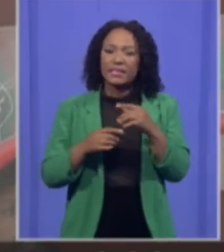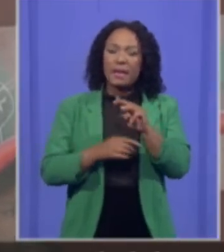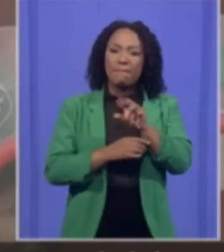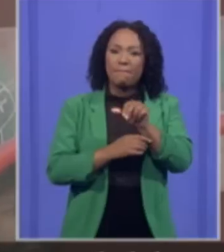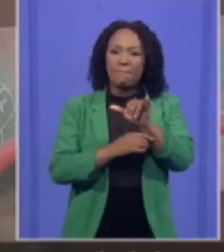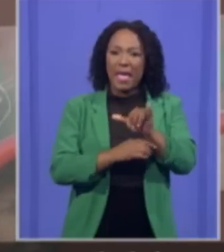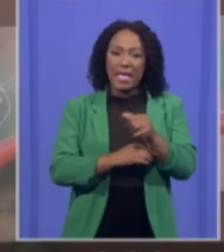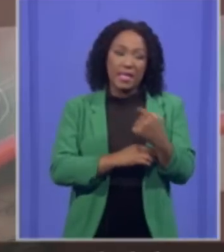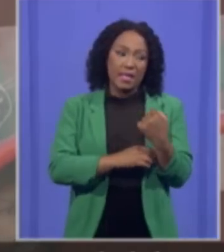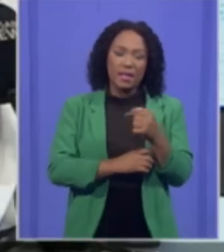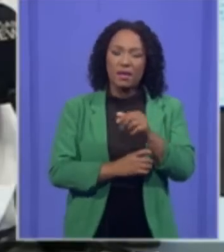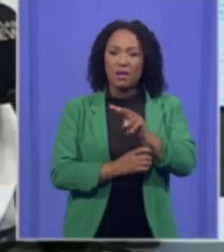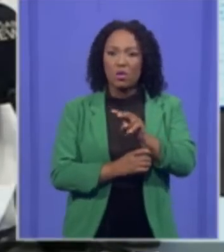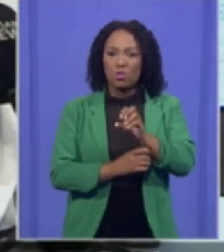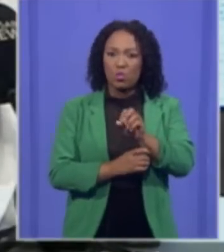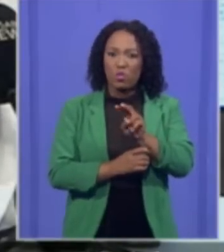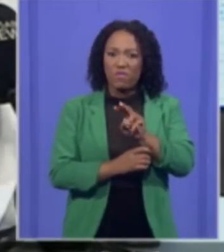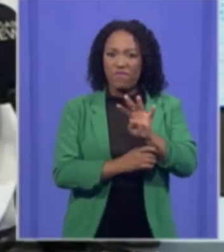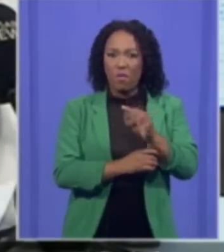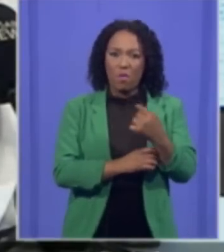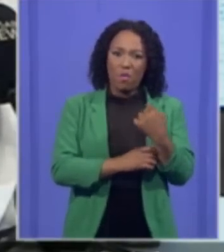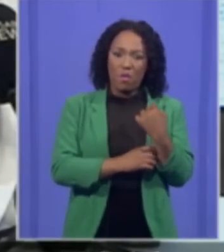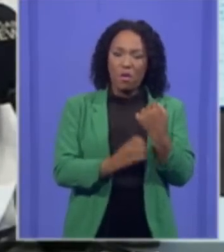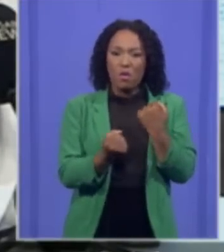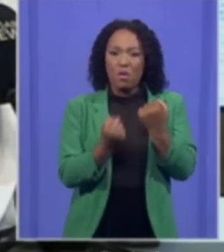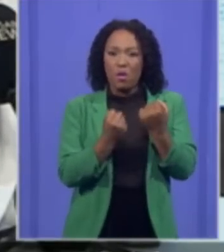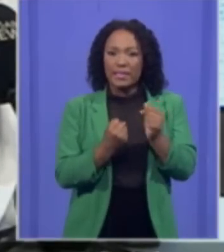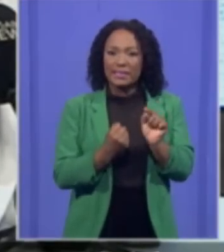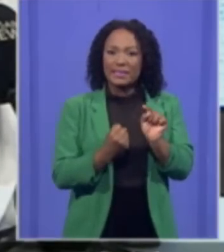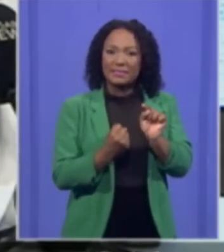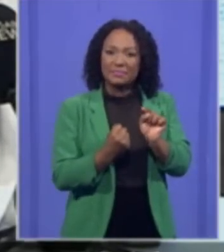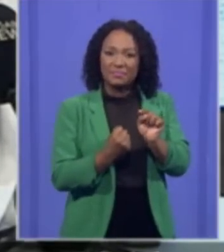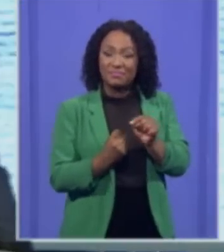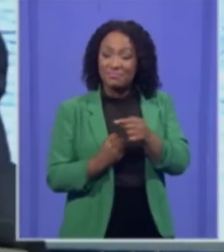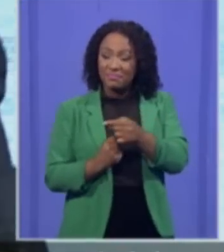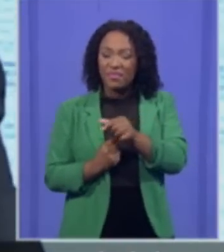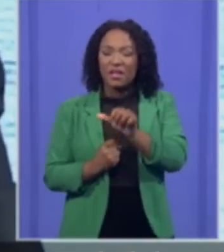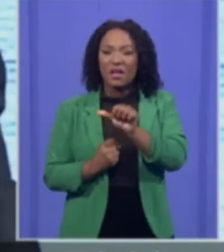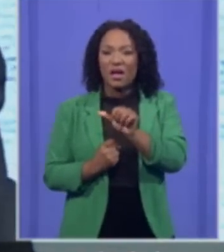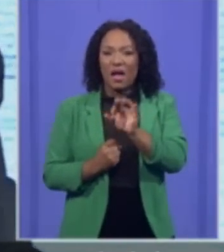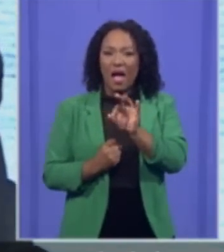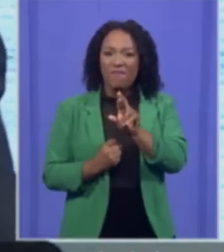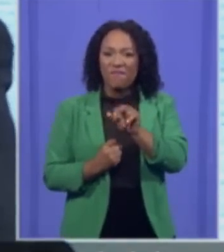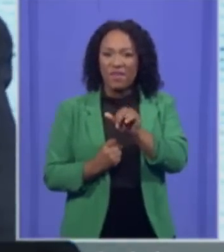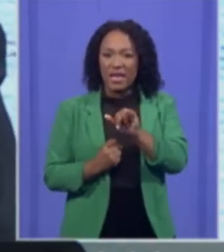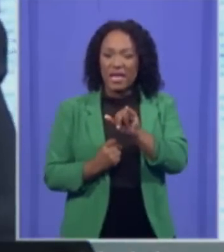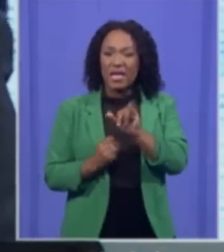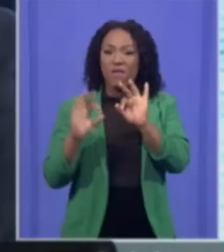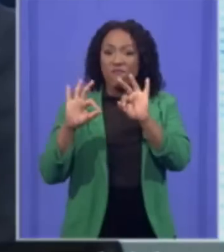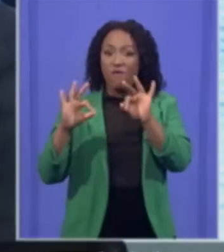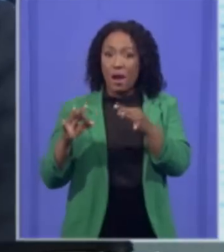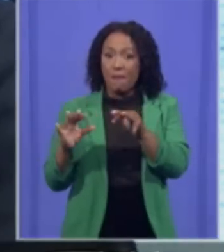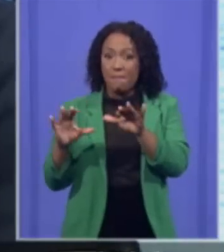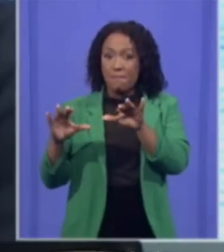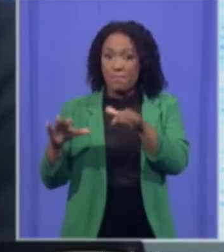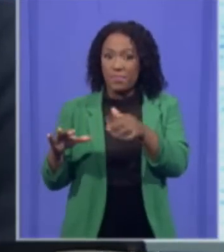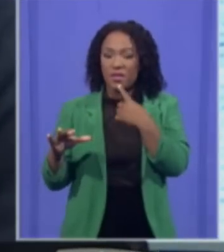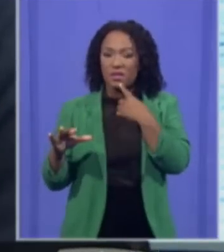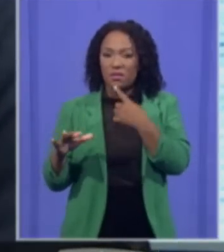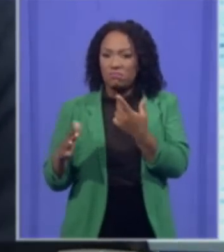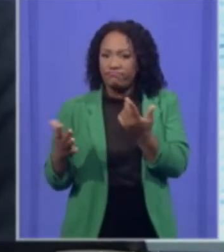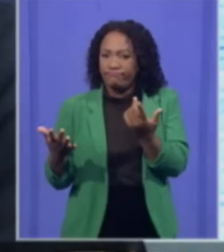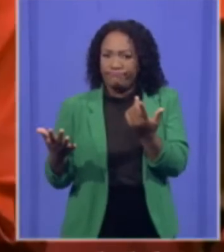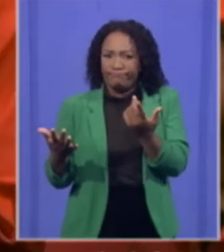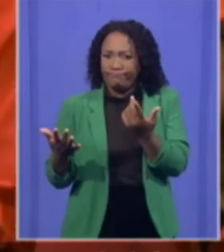2024 kgorotsheko ya boipiletšo e beetše thoko boipiletšo bja AfriForum mo e hweditšego gore e paletšwe ke go hlatsela